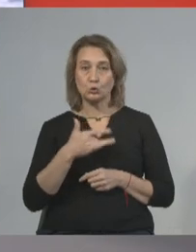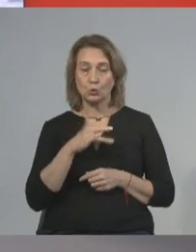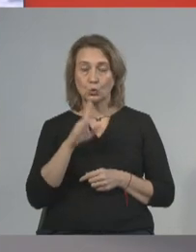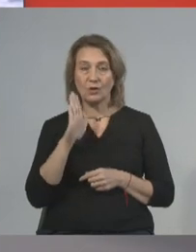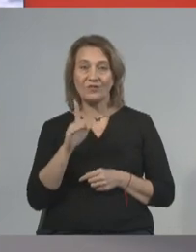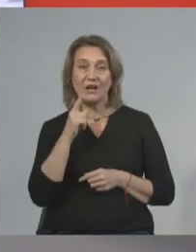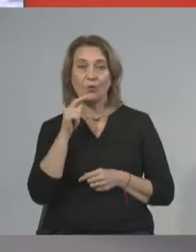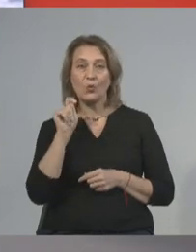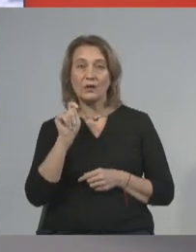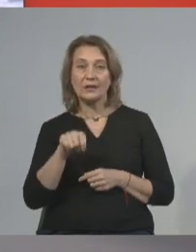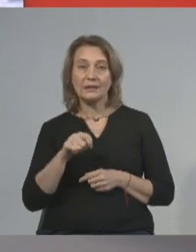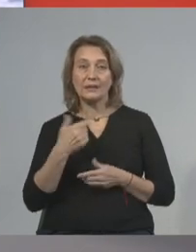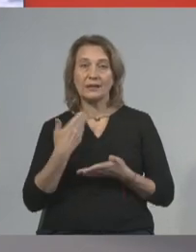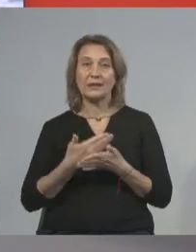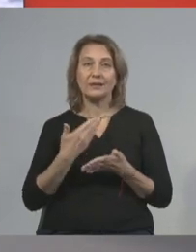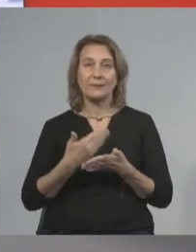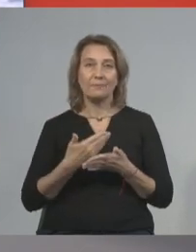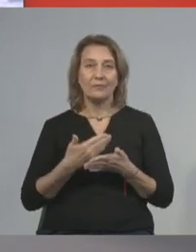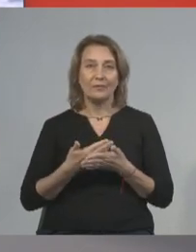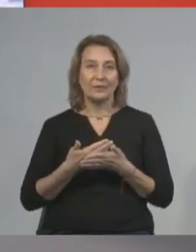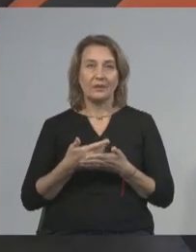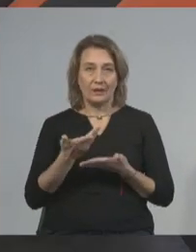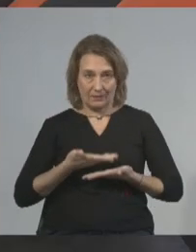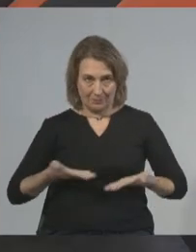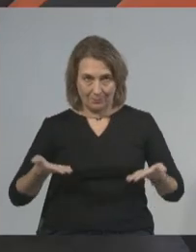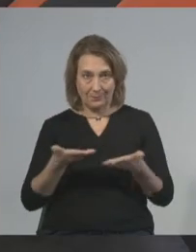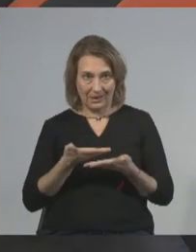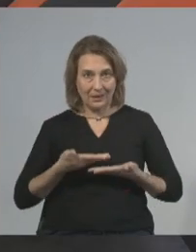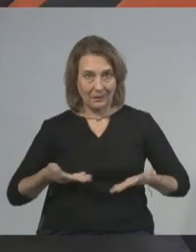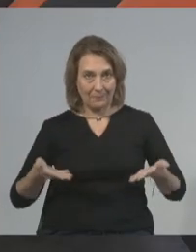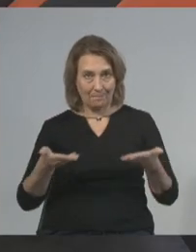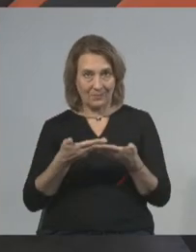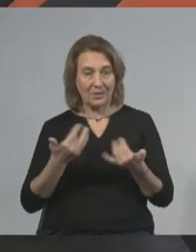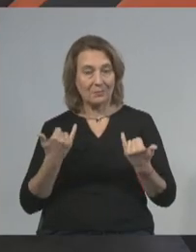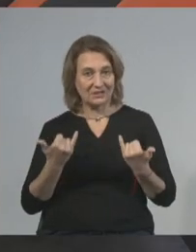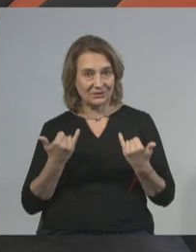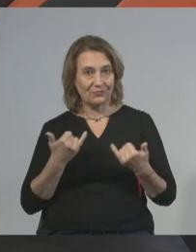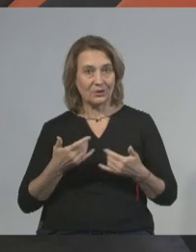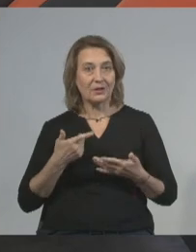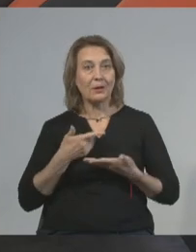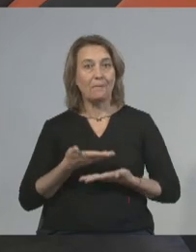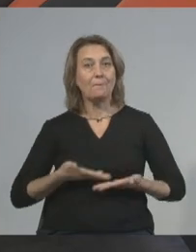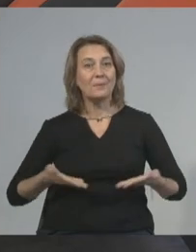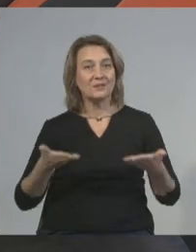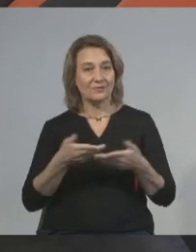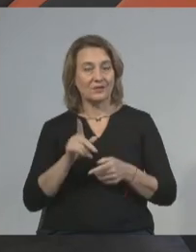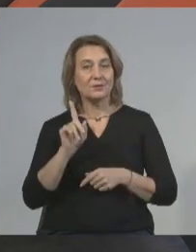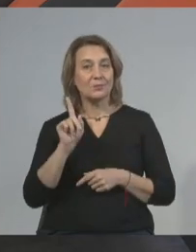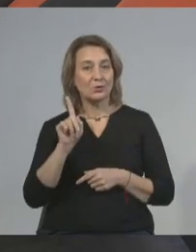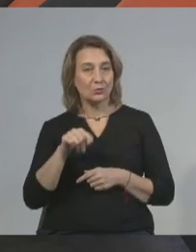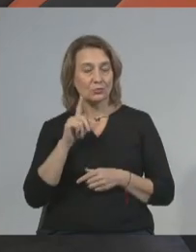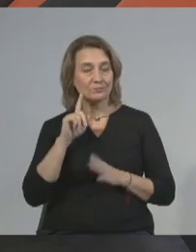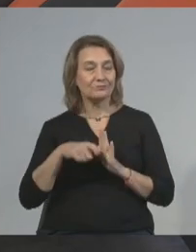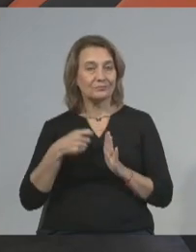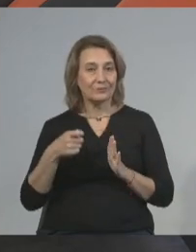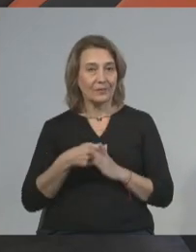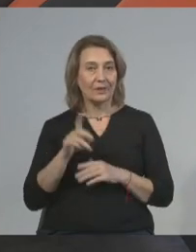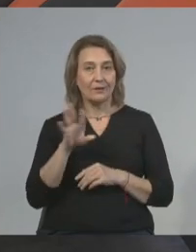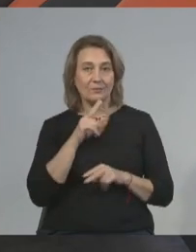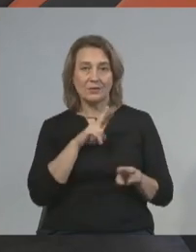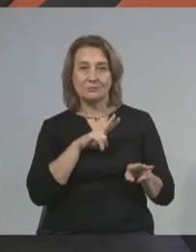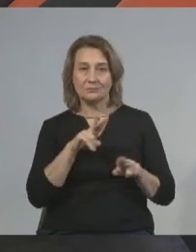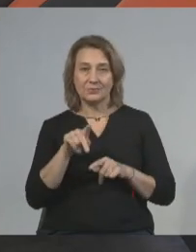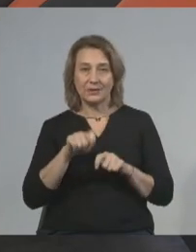so-called servants in ukraine so these are actually we are these people